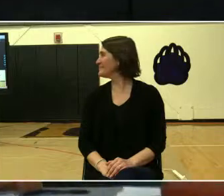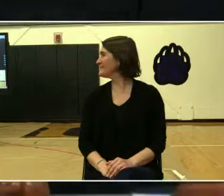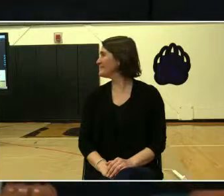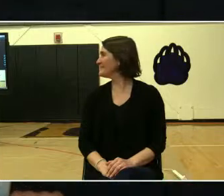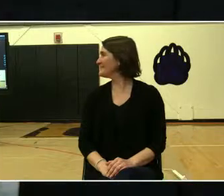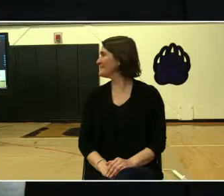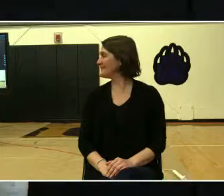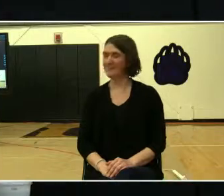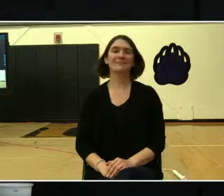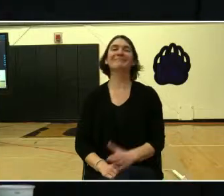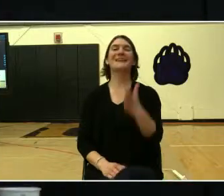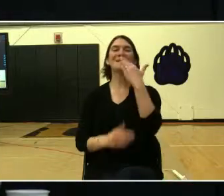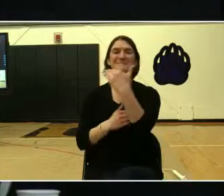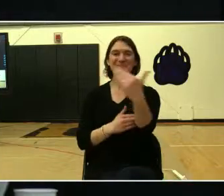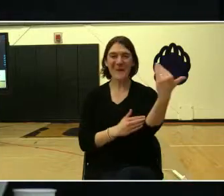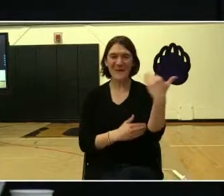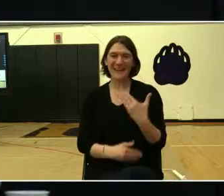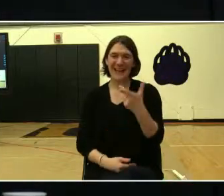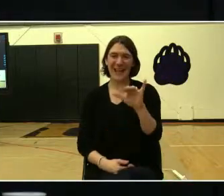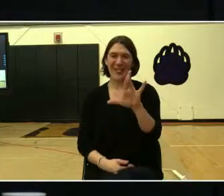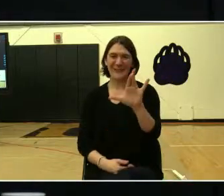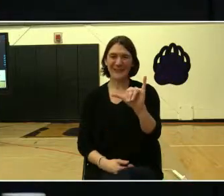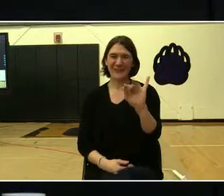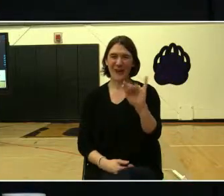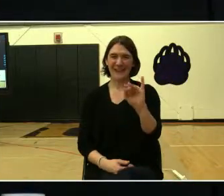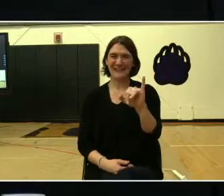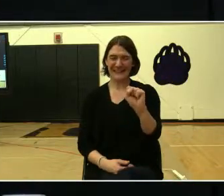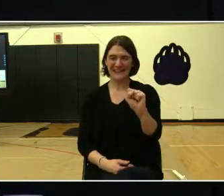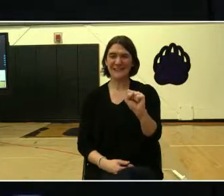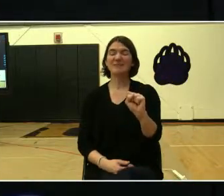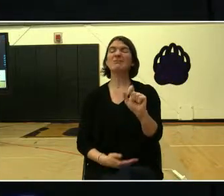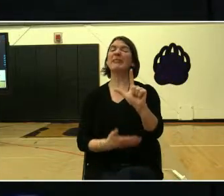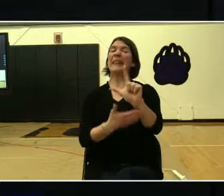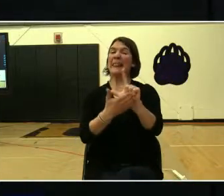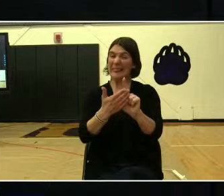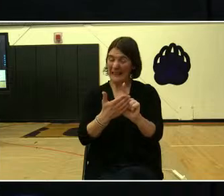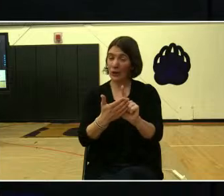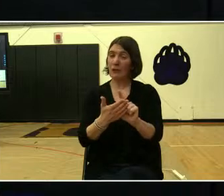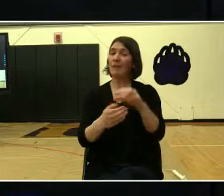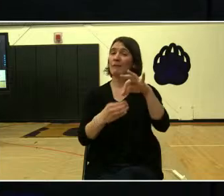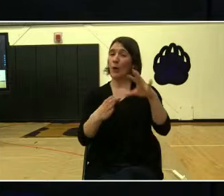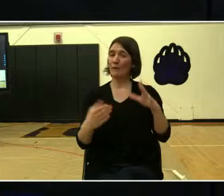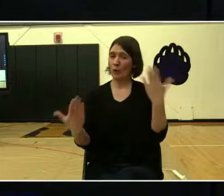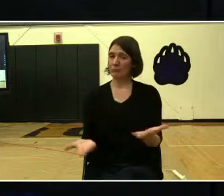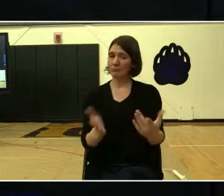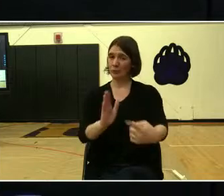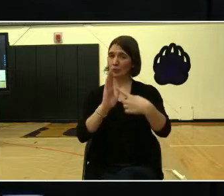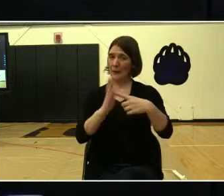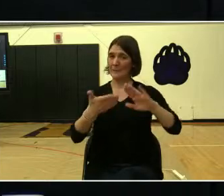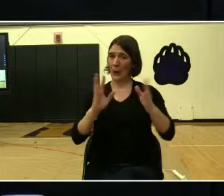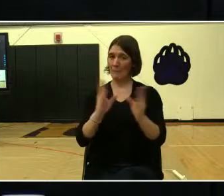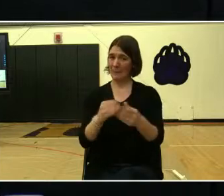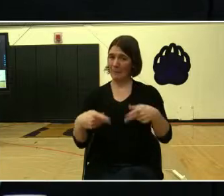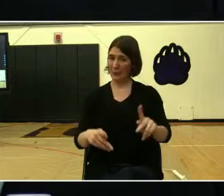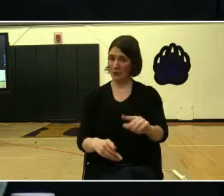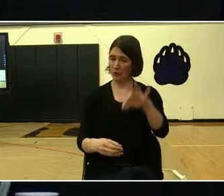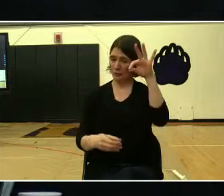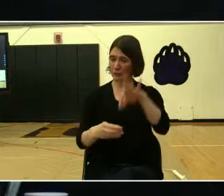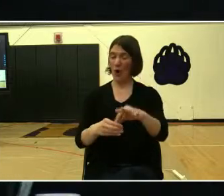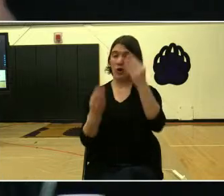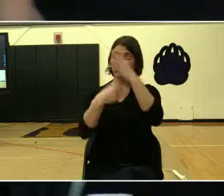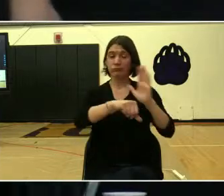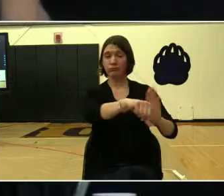warning good morning everyone the legal voters qualified to vote in representative town meeting are hereby